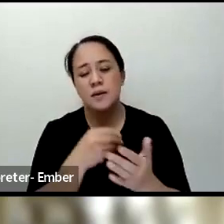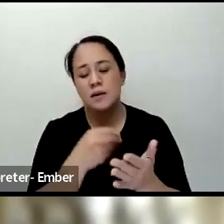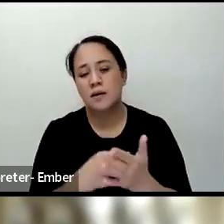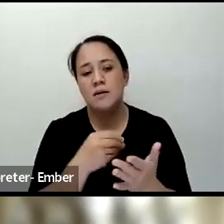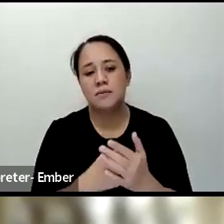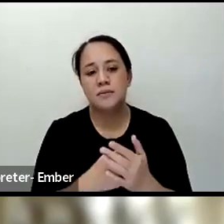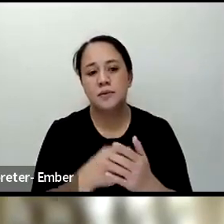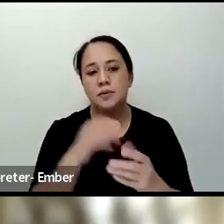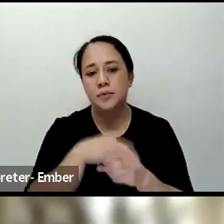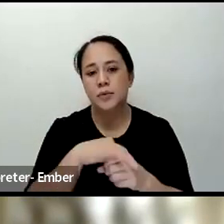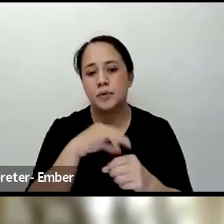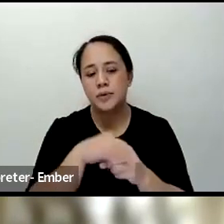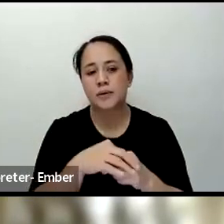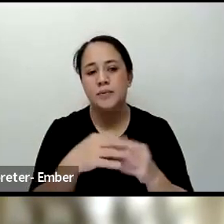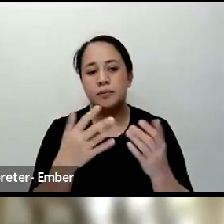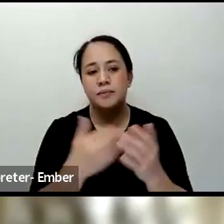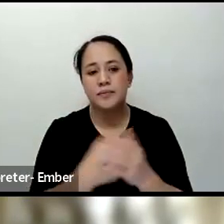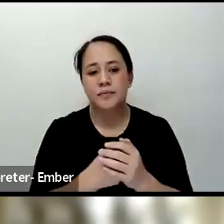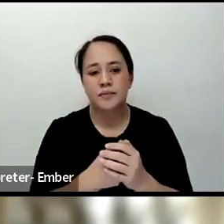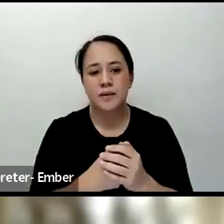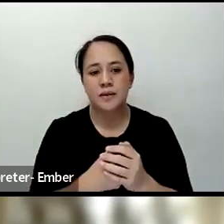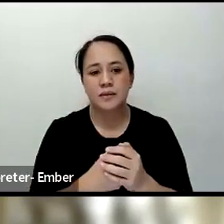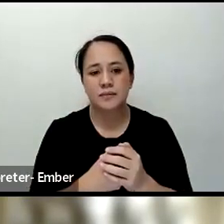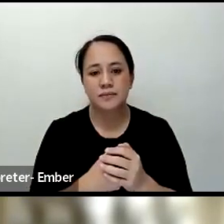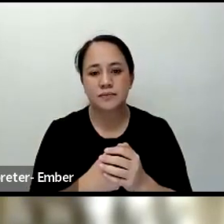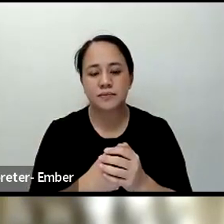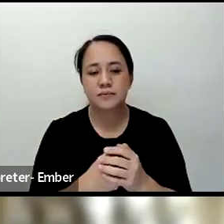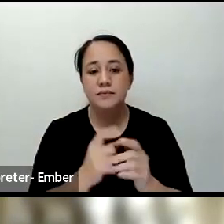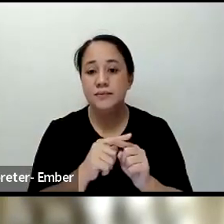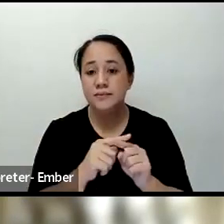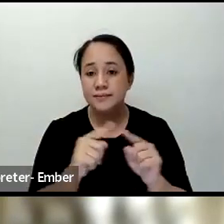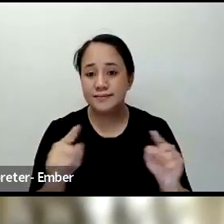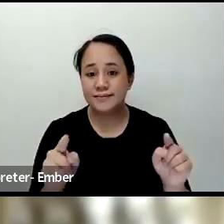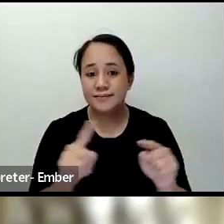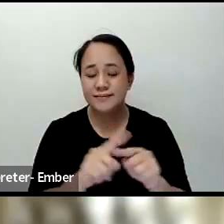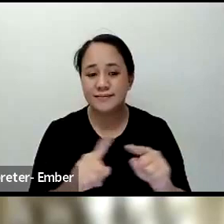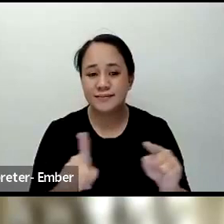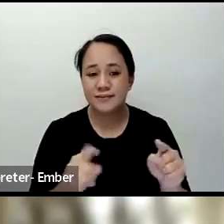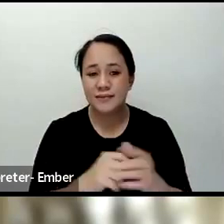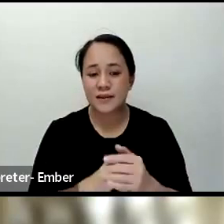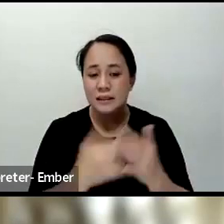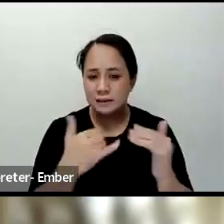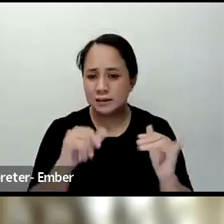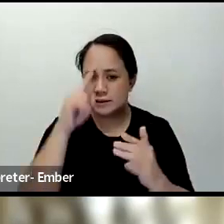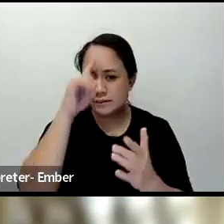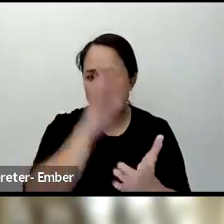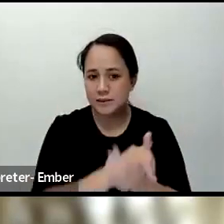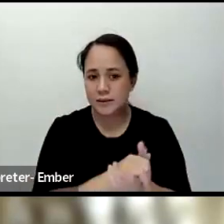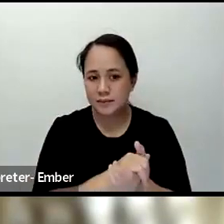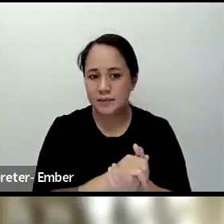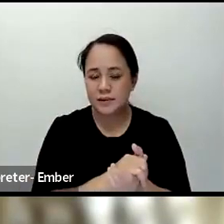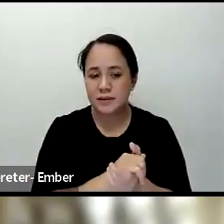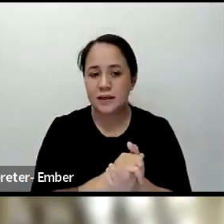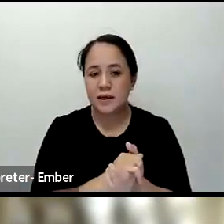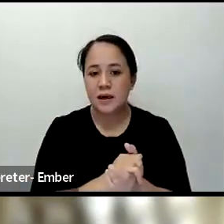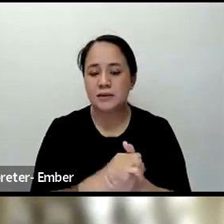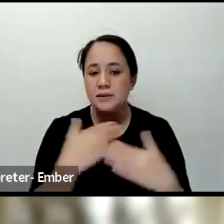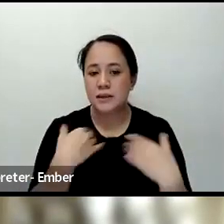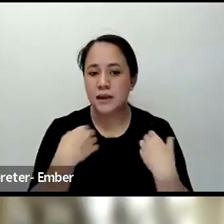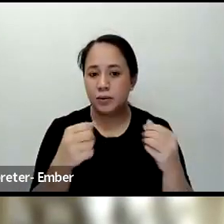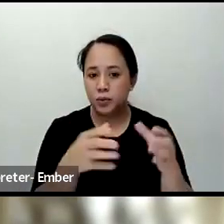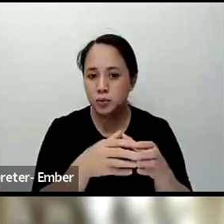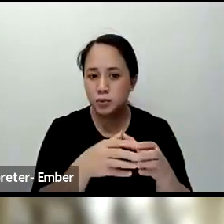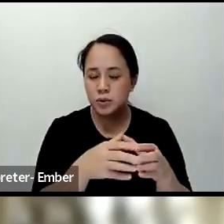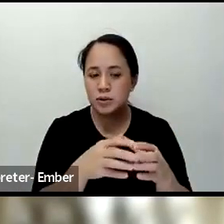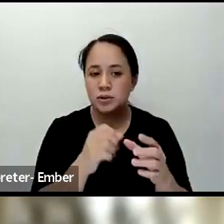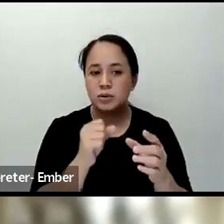this program versus that. But I still believe that the health sector, the